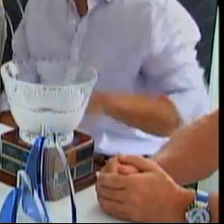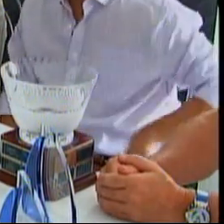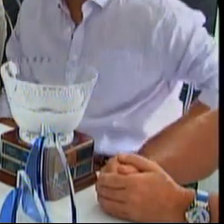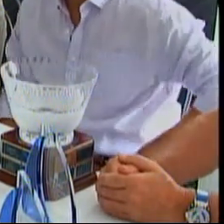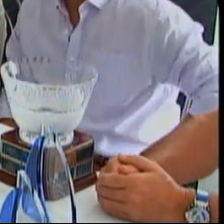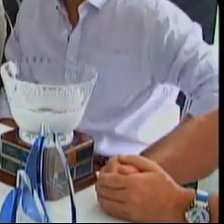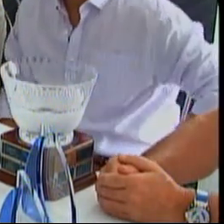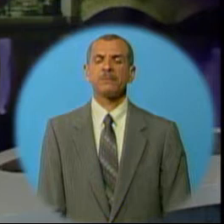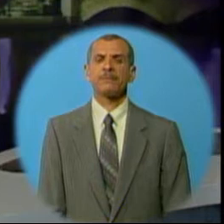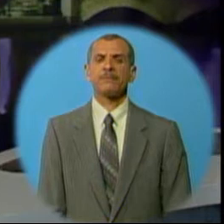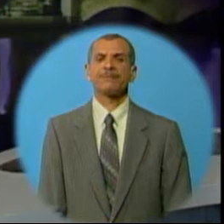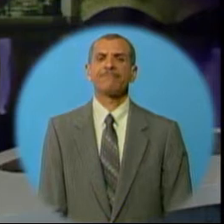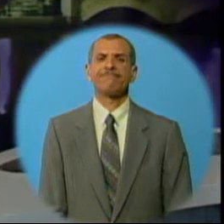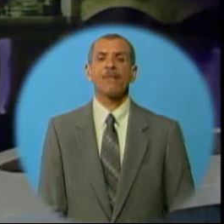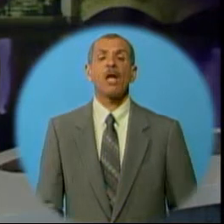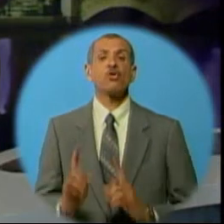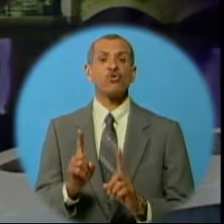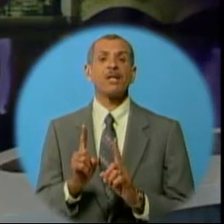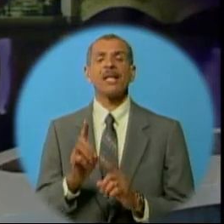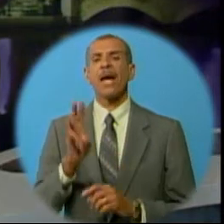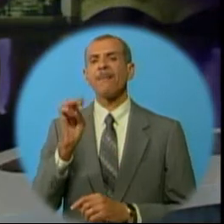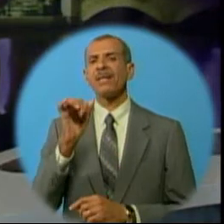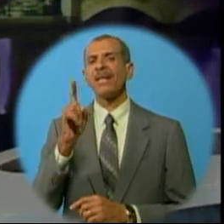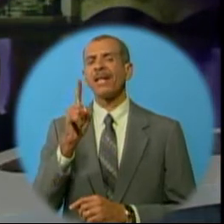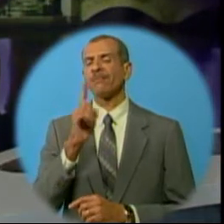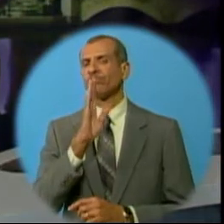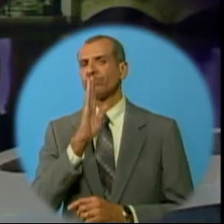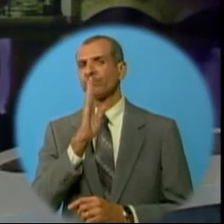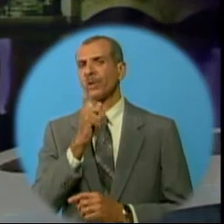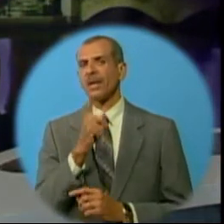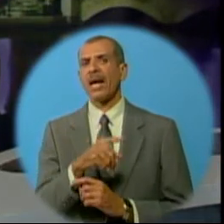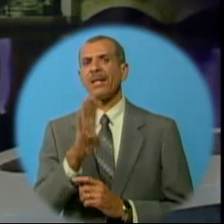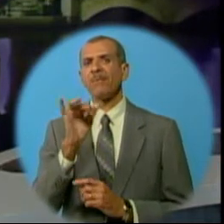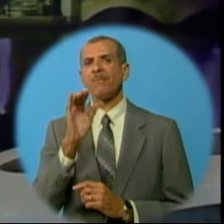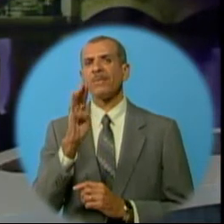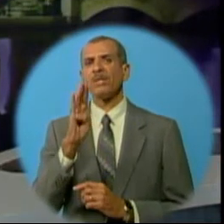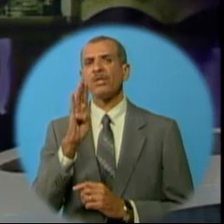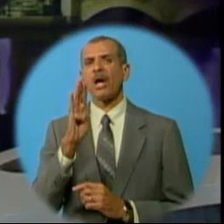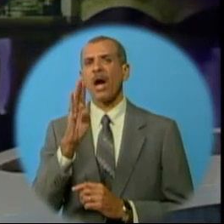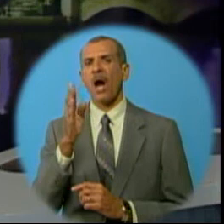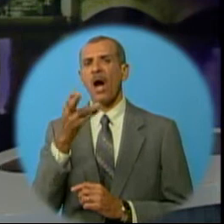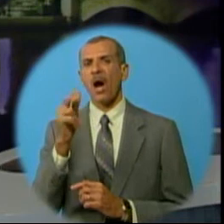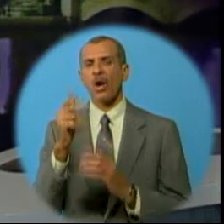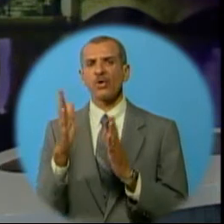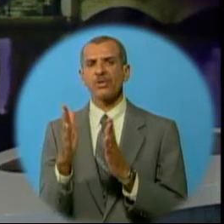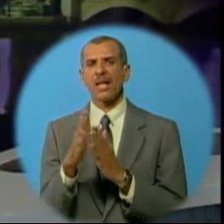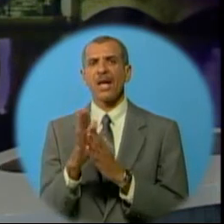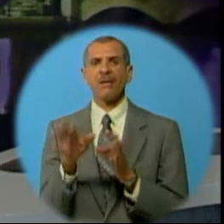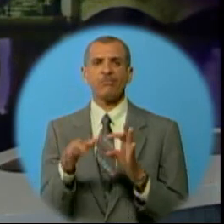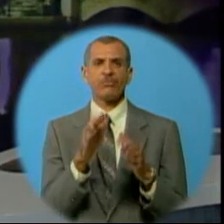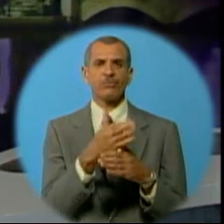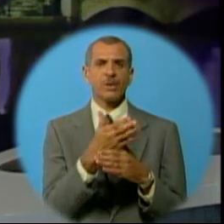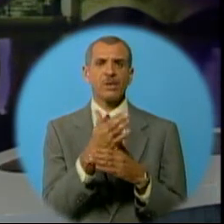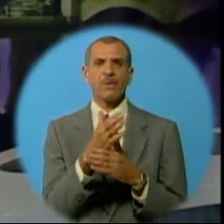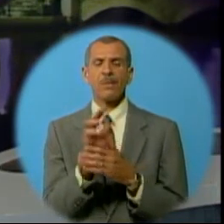direction. Well, during the media briefing at the Drift Lounge at the Beach House in St. James, a partnership with the Ministry of Education